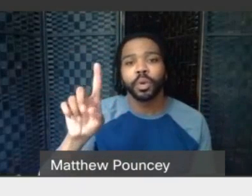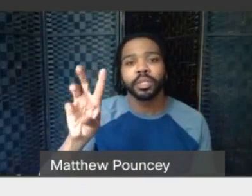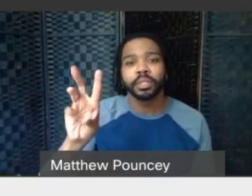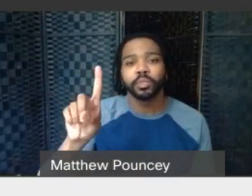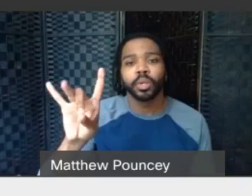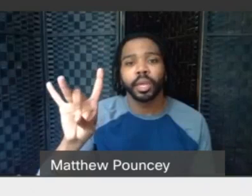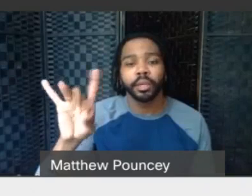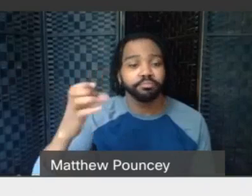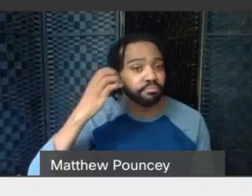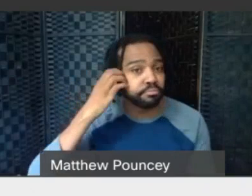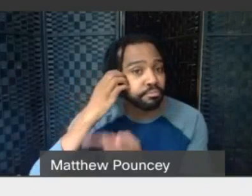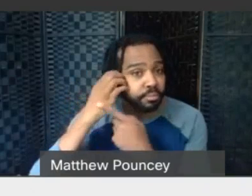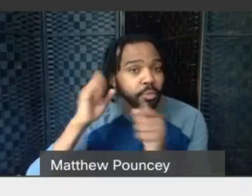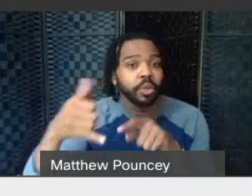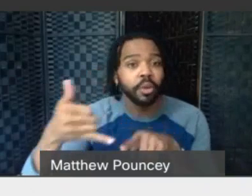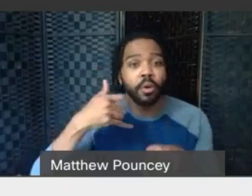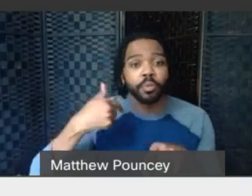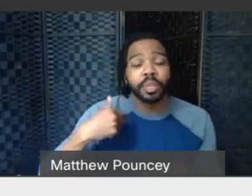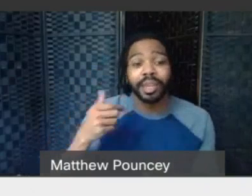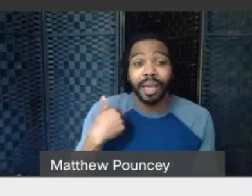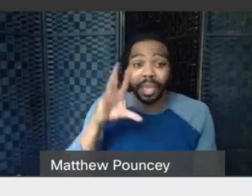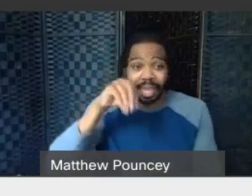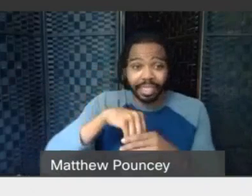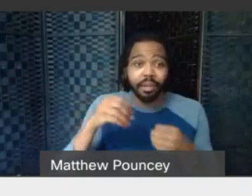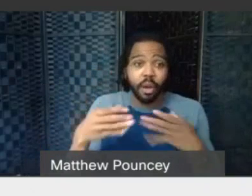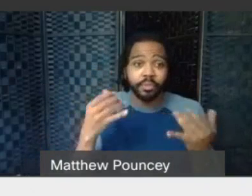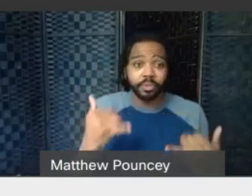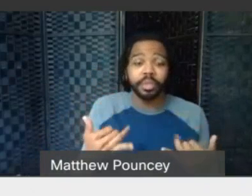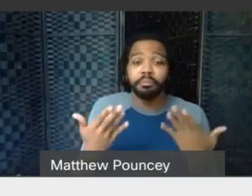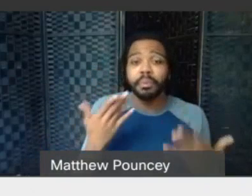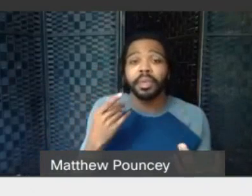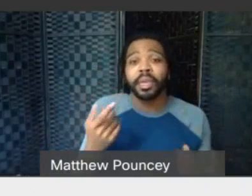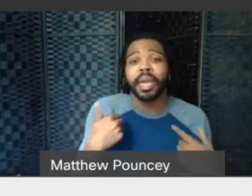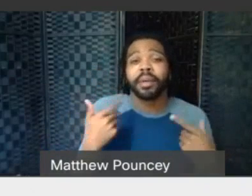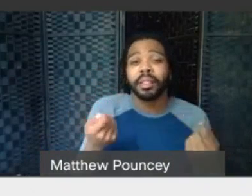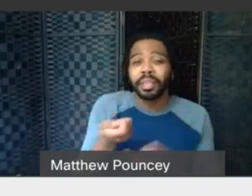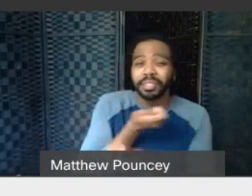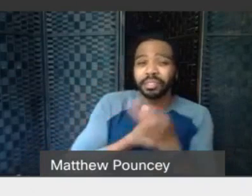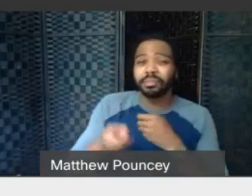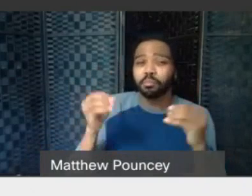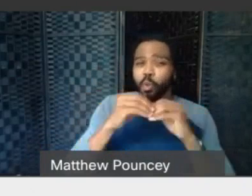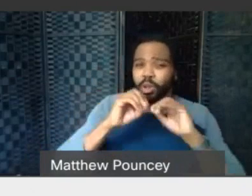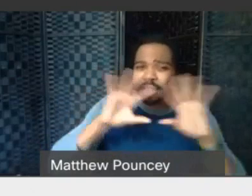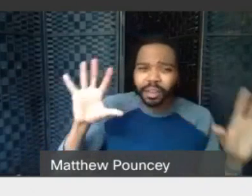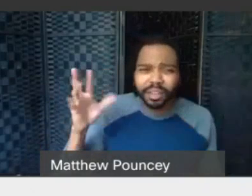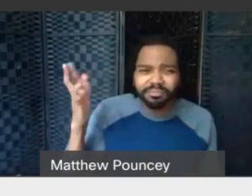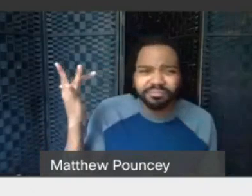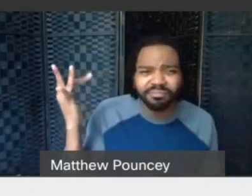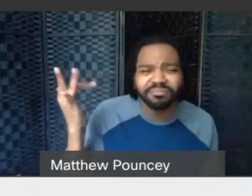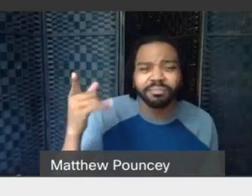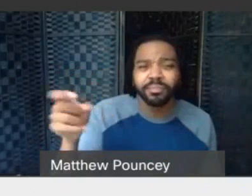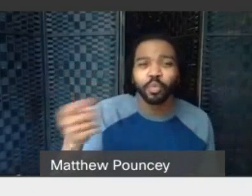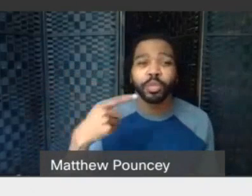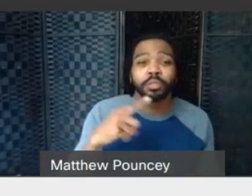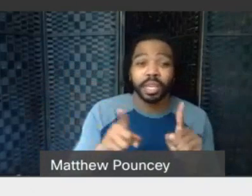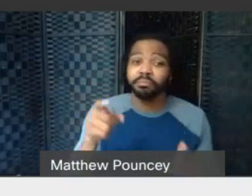202-730-1618. And I am in the office today. So maybe I can get a little more clarity on the nature of the question, but you're absolutely